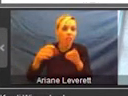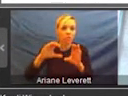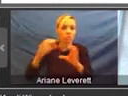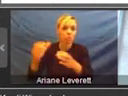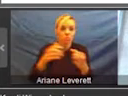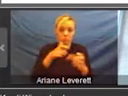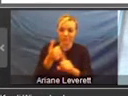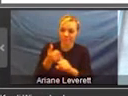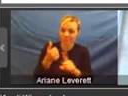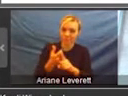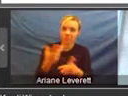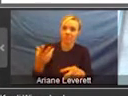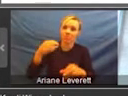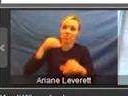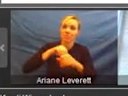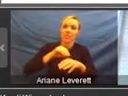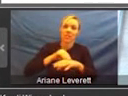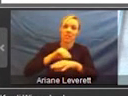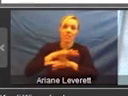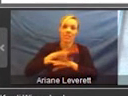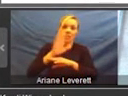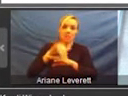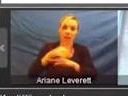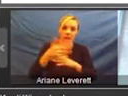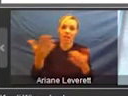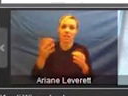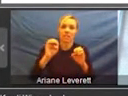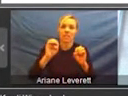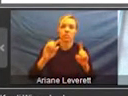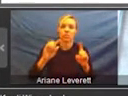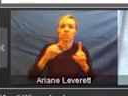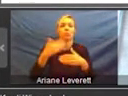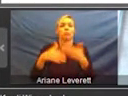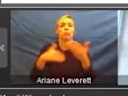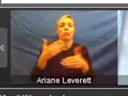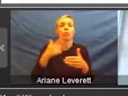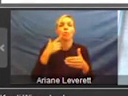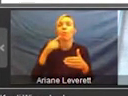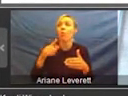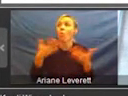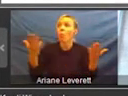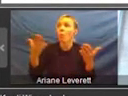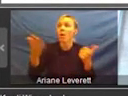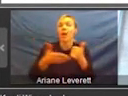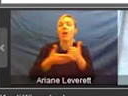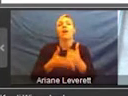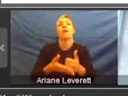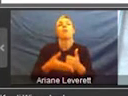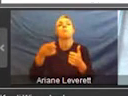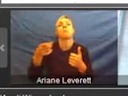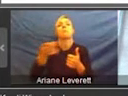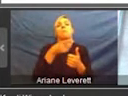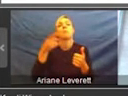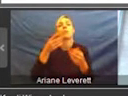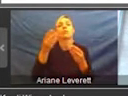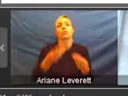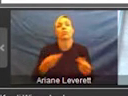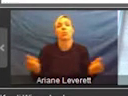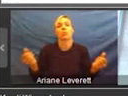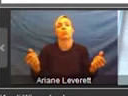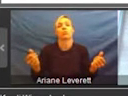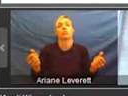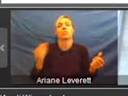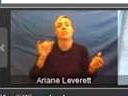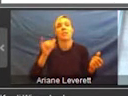educational process. So that is to enable solutions which are sensitive to and useful for the most